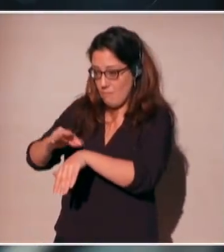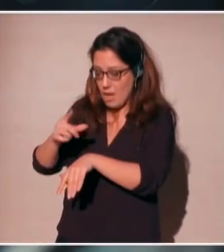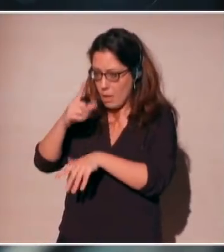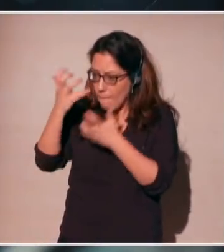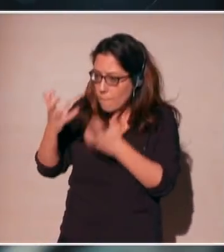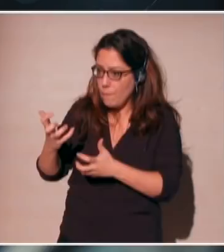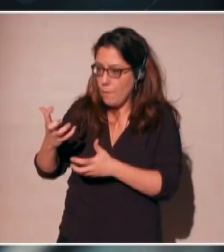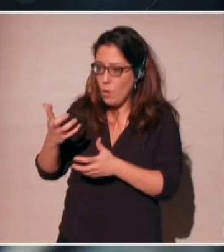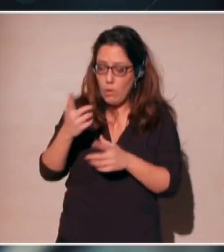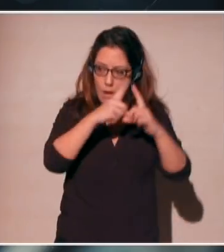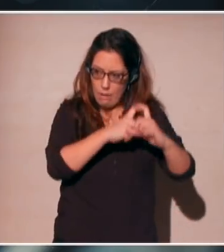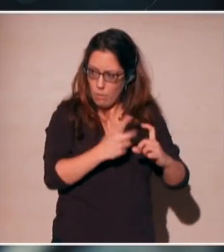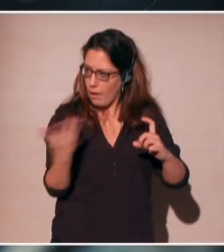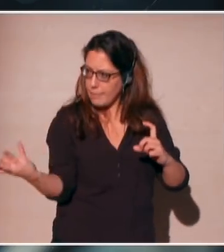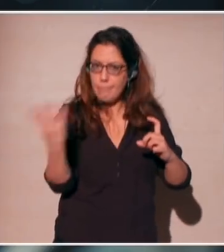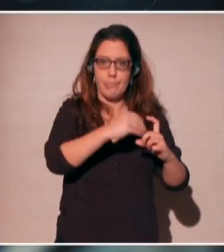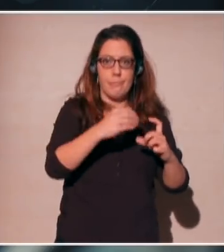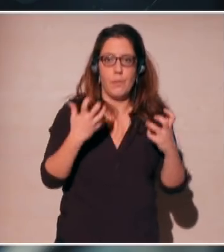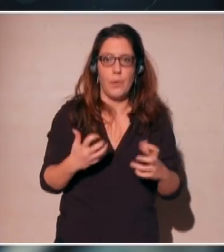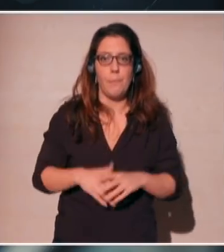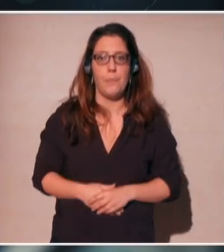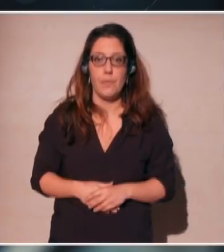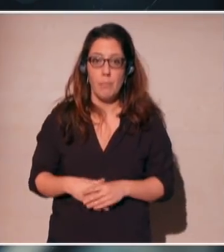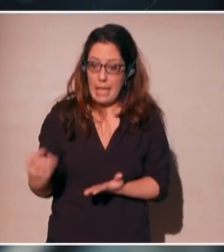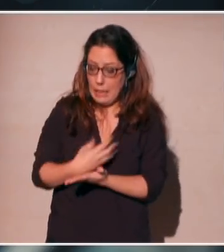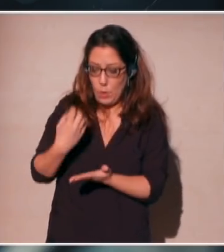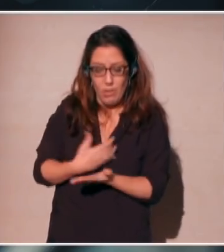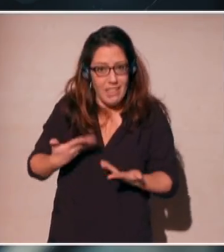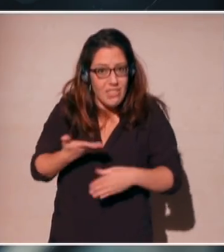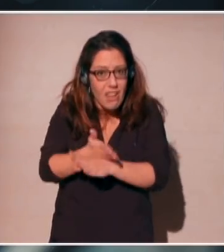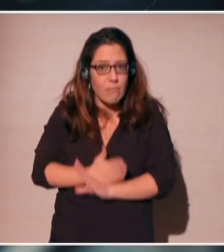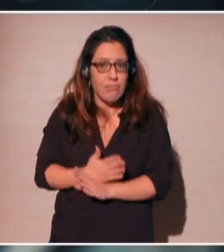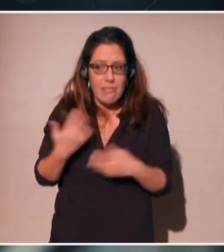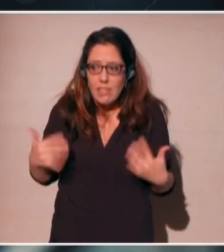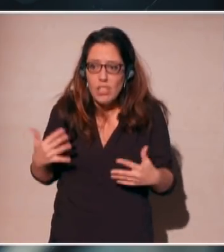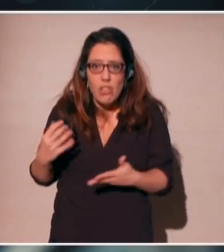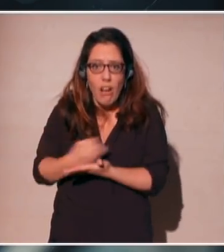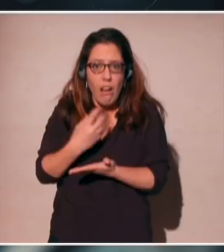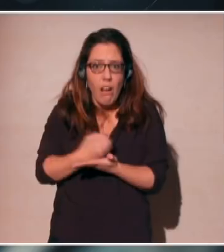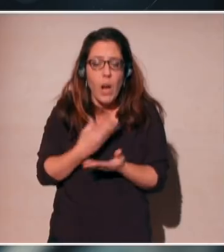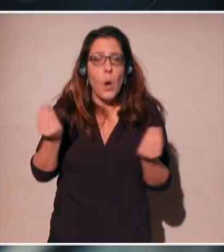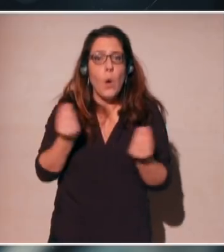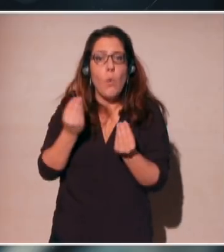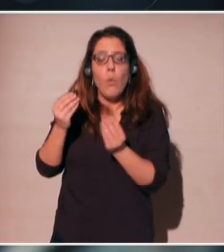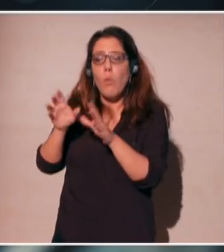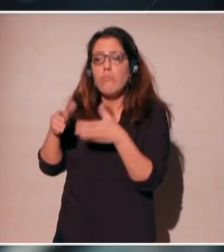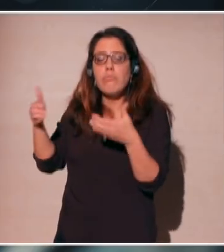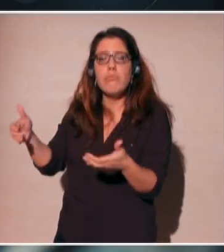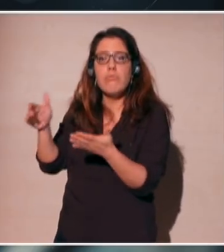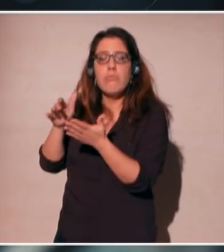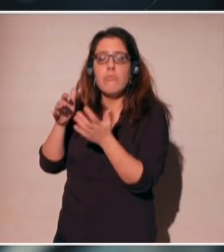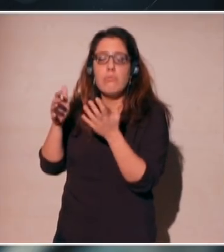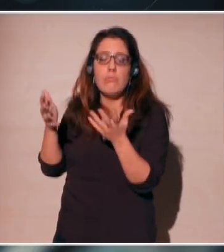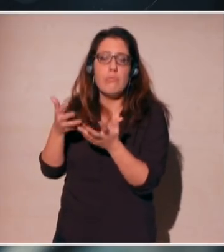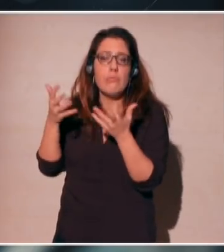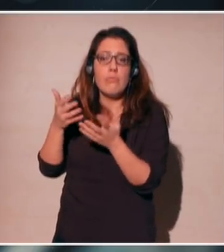there. It's there in the electronic medical records of your physicians, and we can use it. We can use it, and imagine what